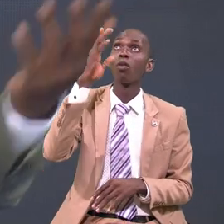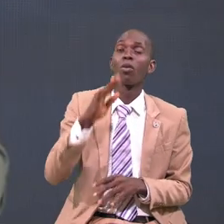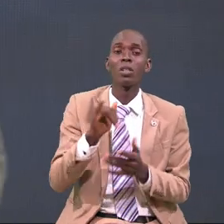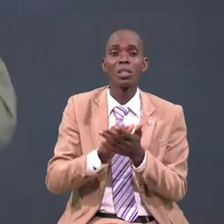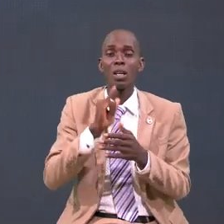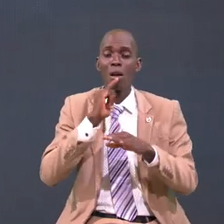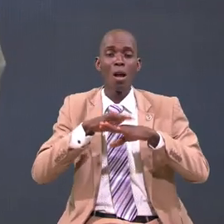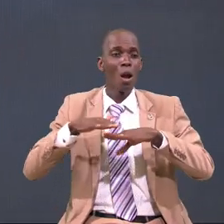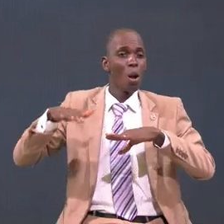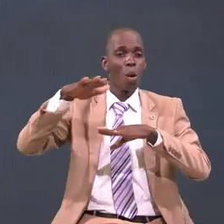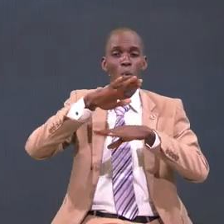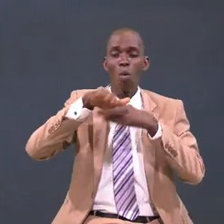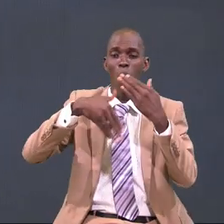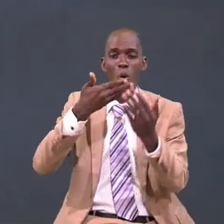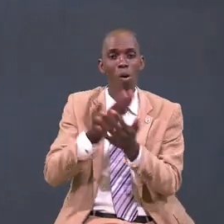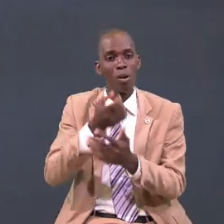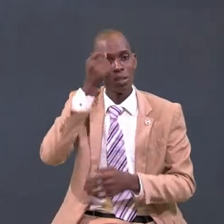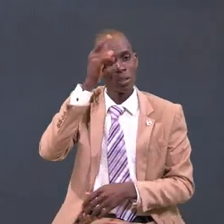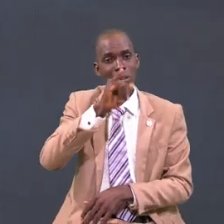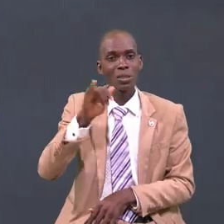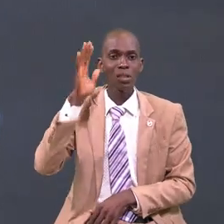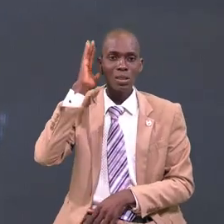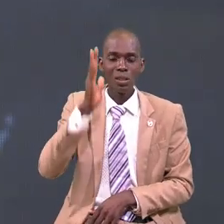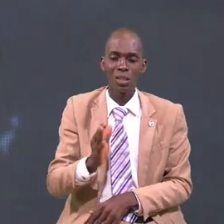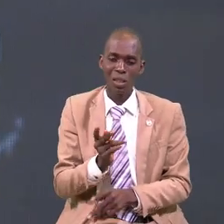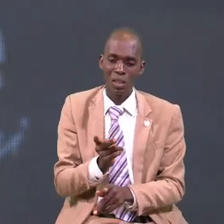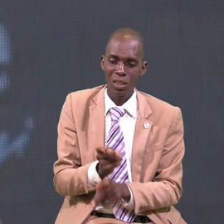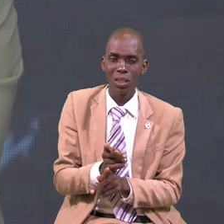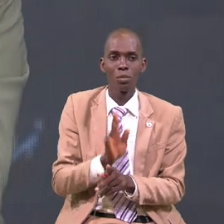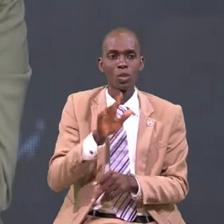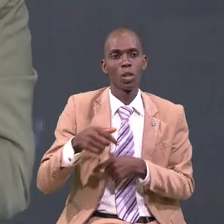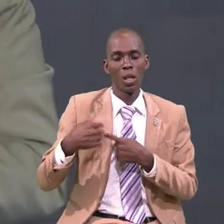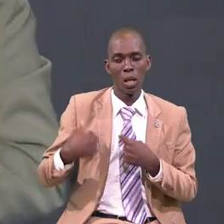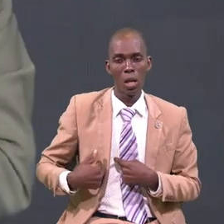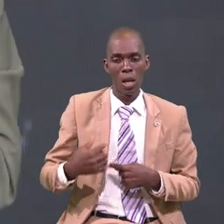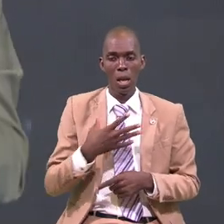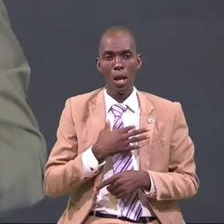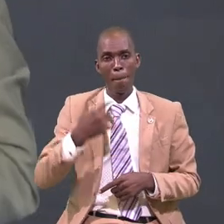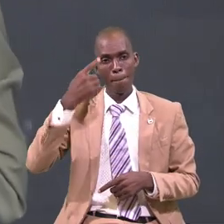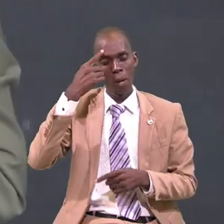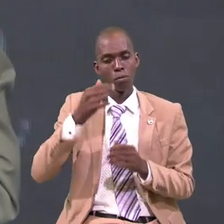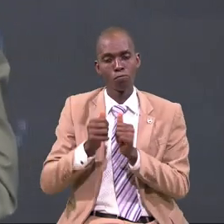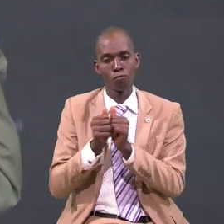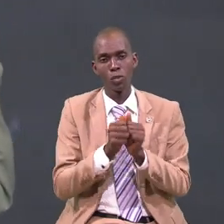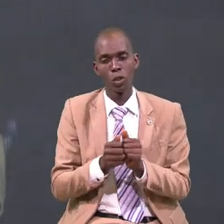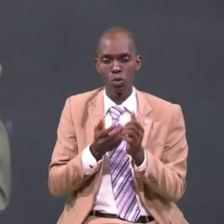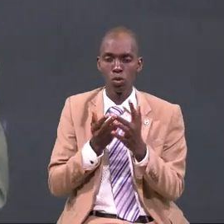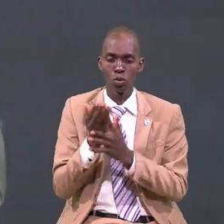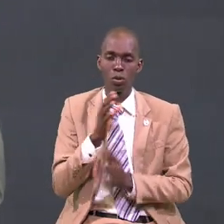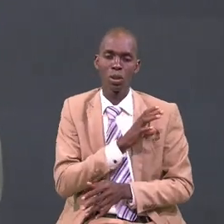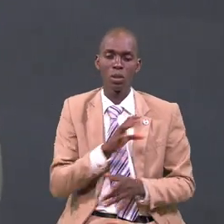all understanding, shall keep your hearts and minds through Christ